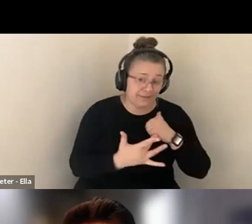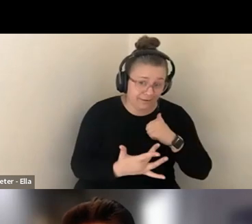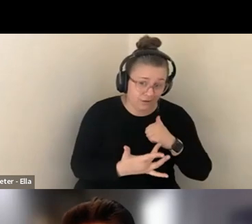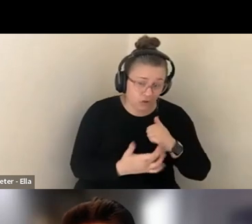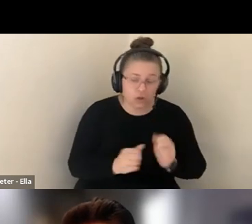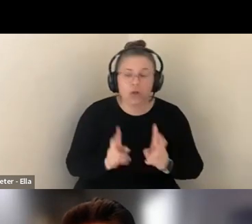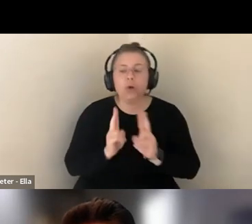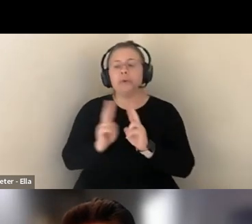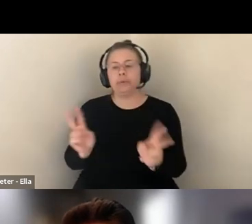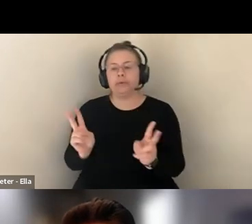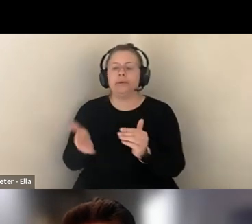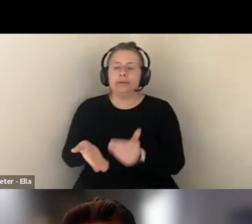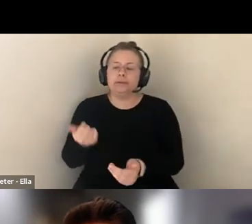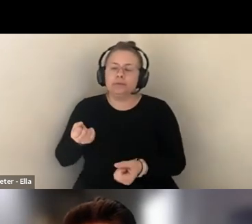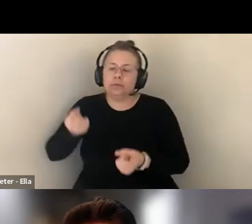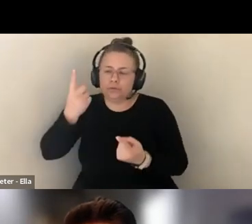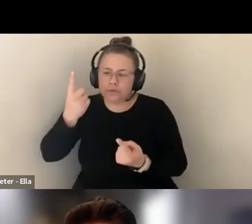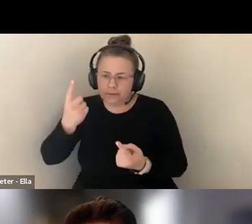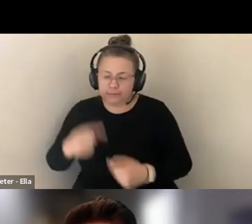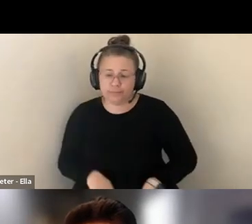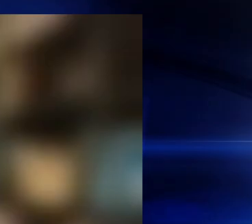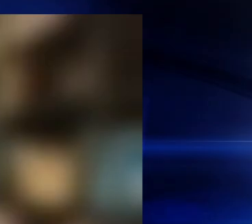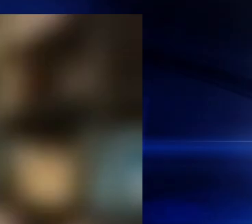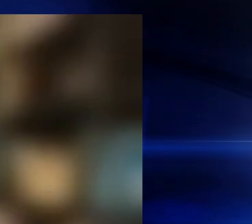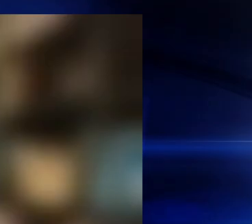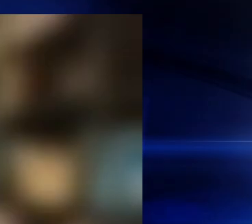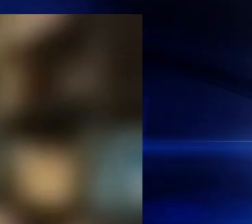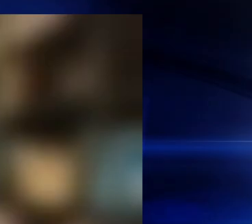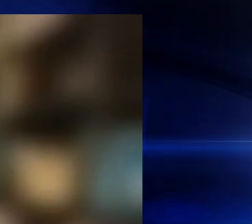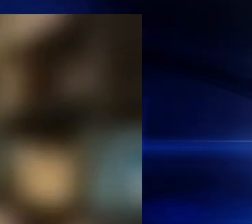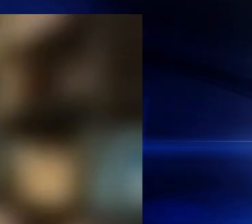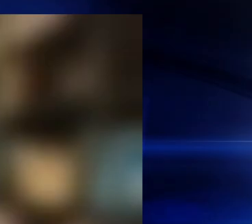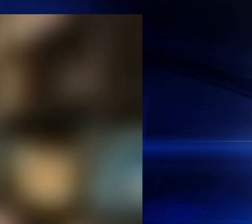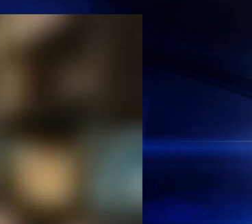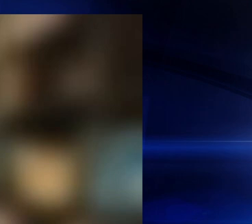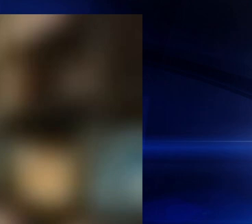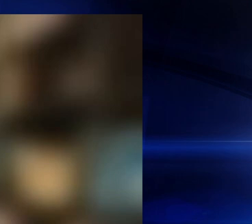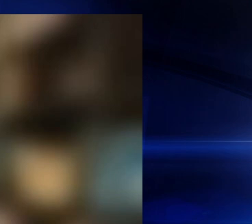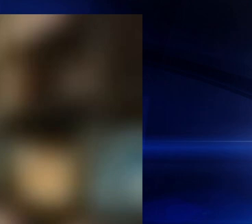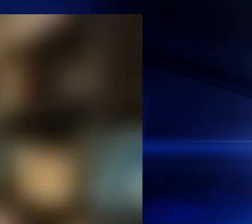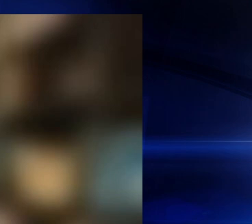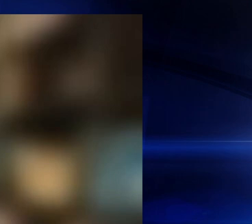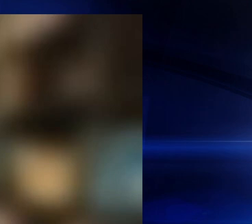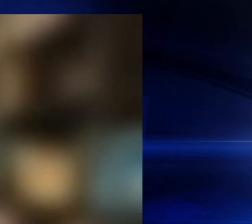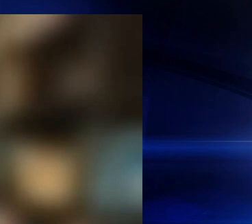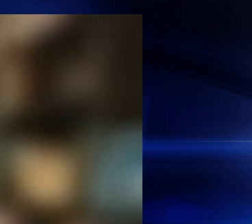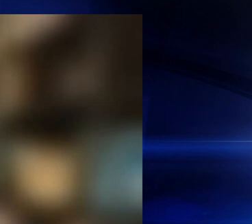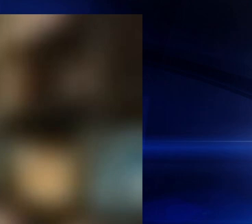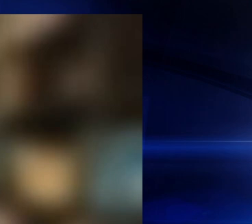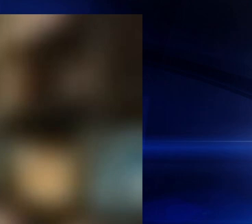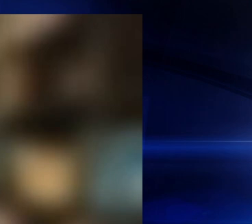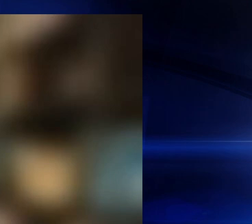ANSWERING THAT QUESTION, THAT WOULD BE FANTASTIC. SURE, ABSOLUTELY. I THINK ONE OF THE SORT OF CRITICAL ASPECTS OF